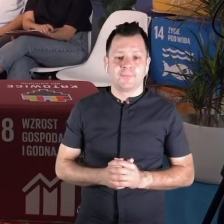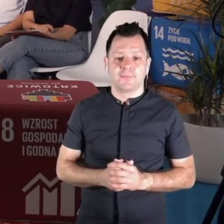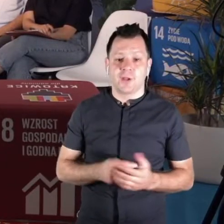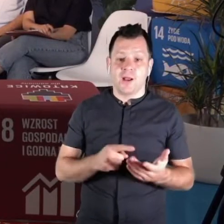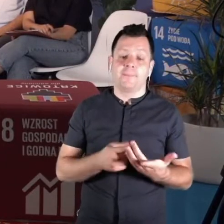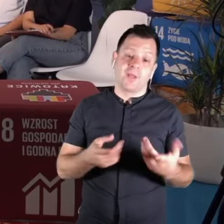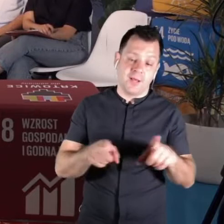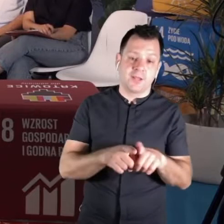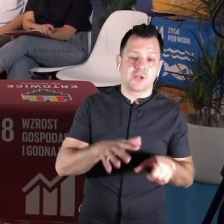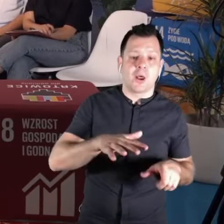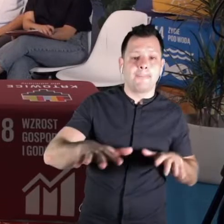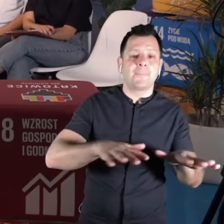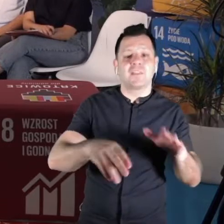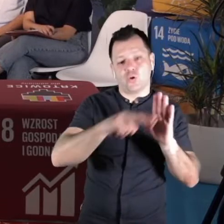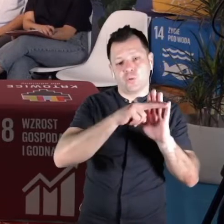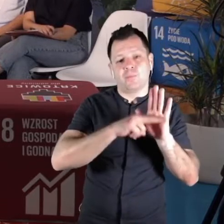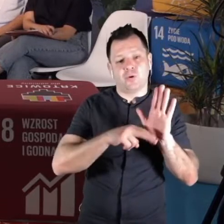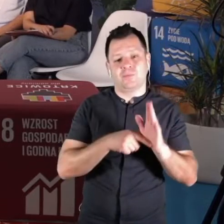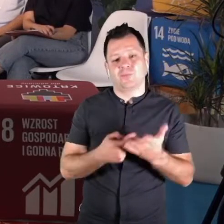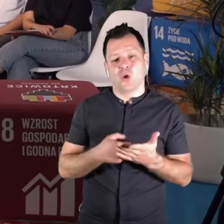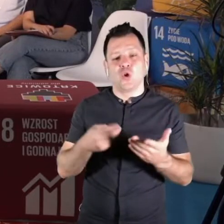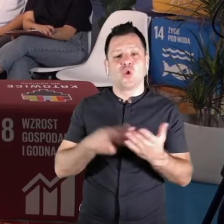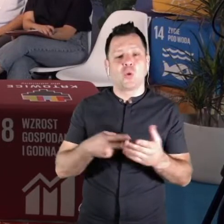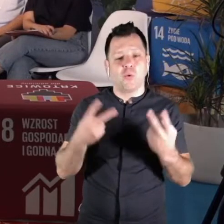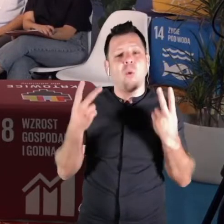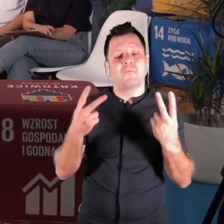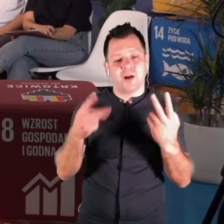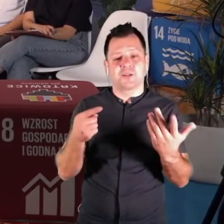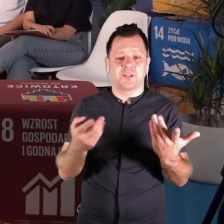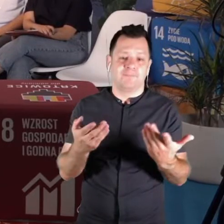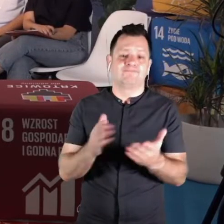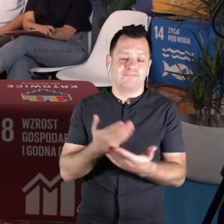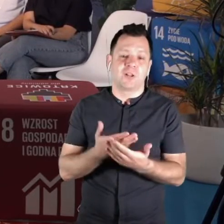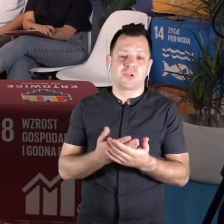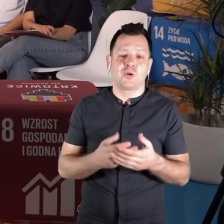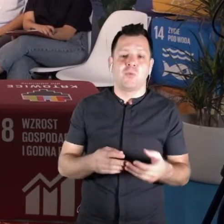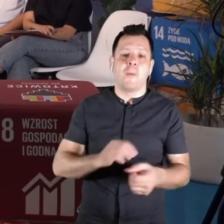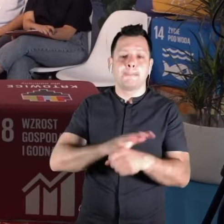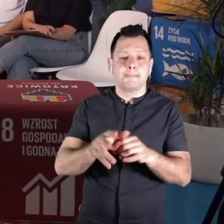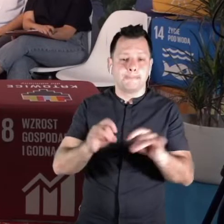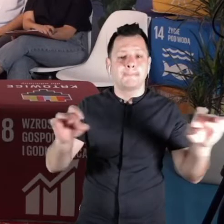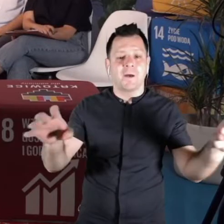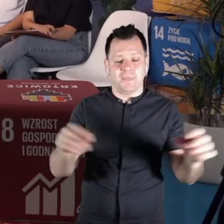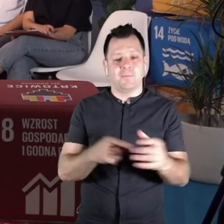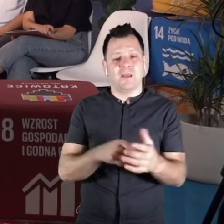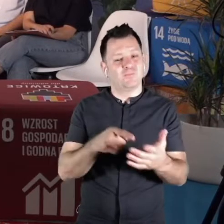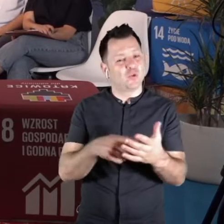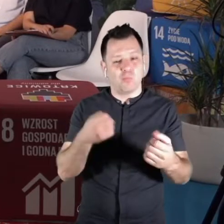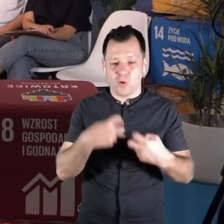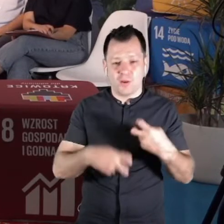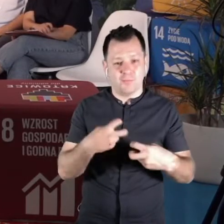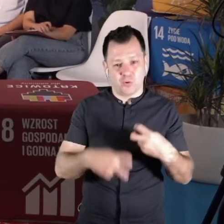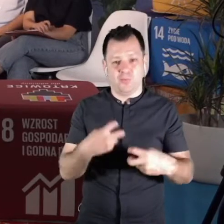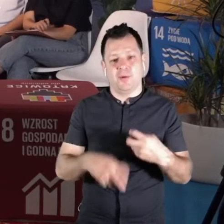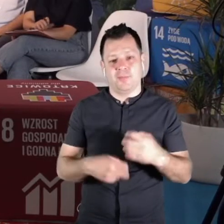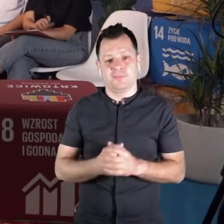city and stuff like this was included in this consultation. So we also asked about those